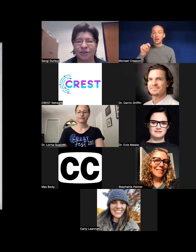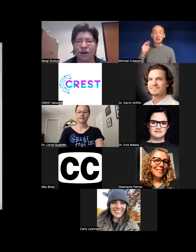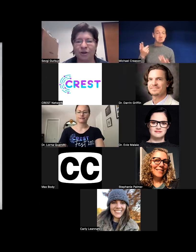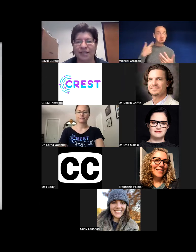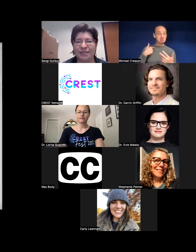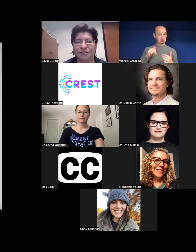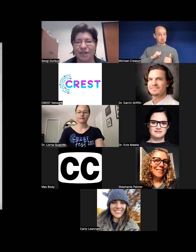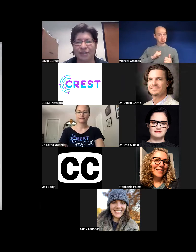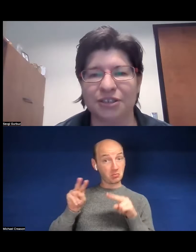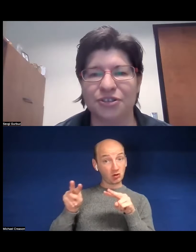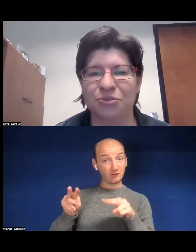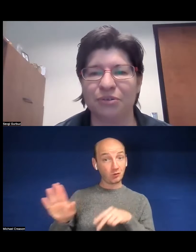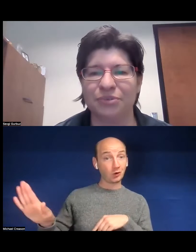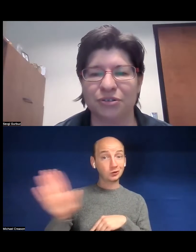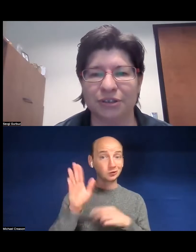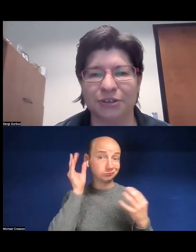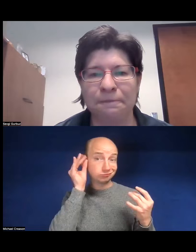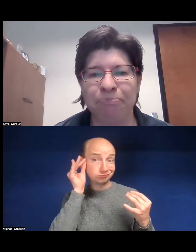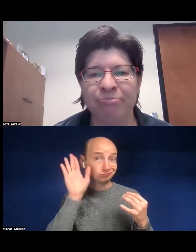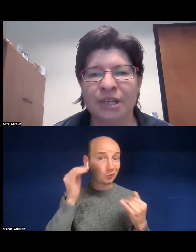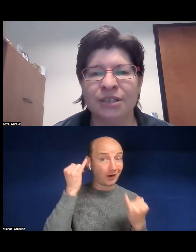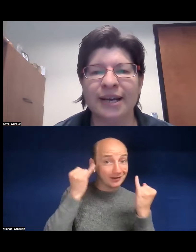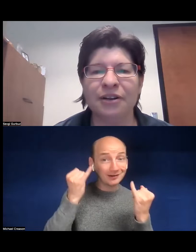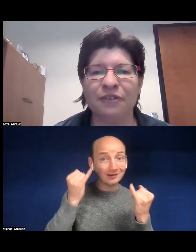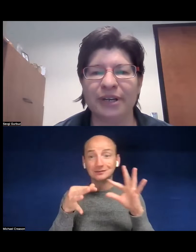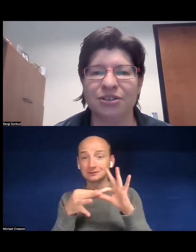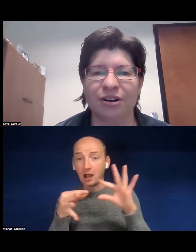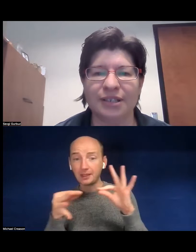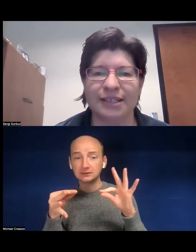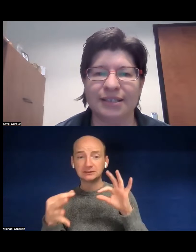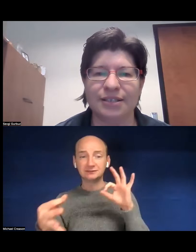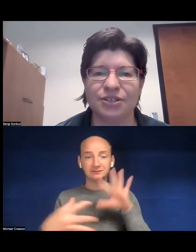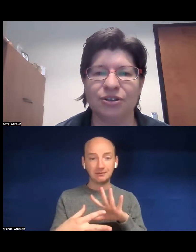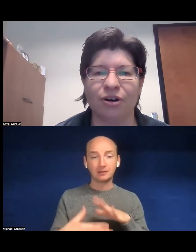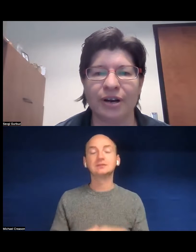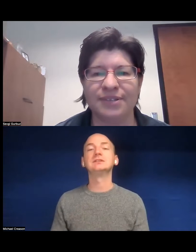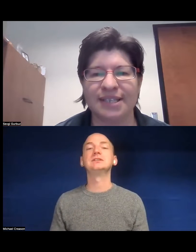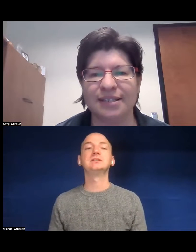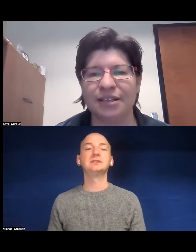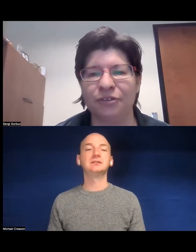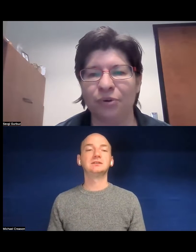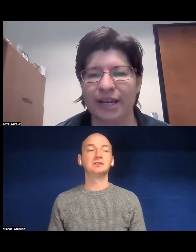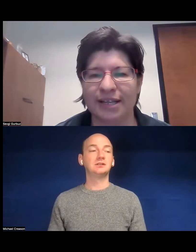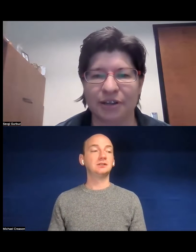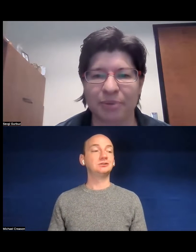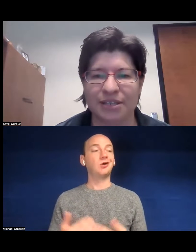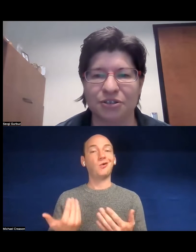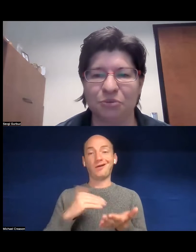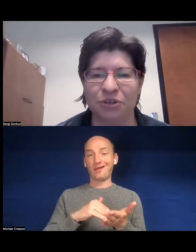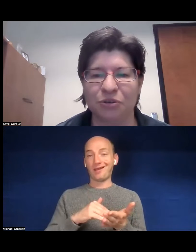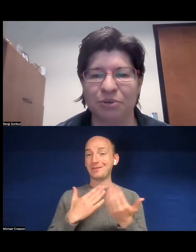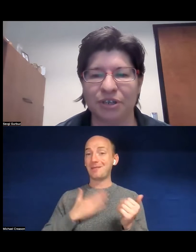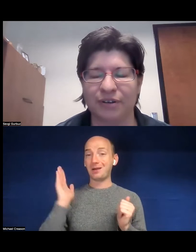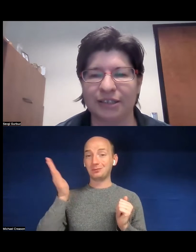ideas, comments, and reactions to our research. The title of my talk is RF Sensing for